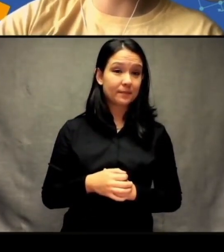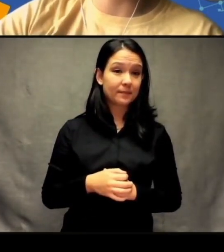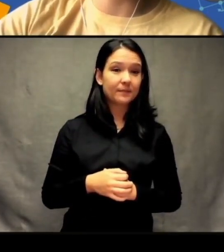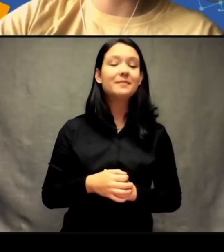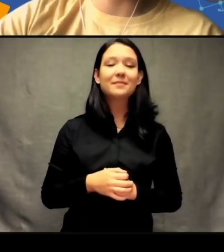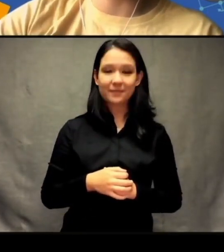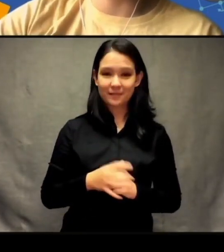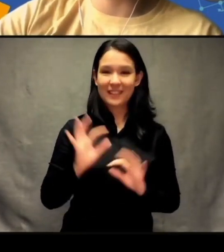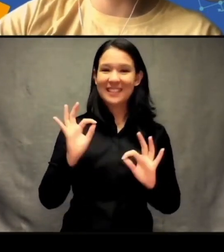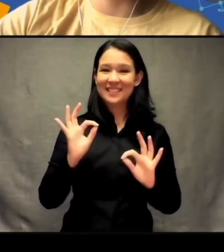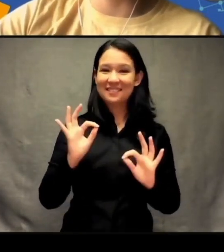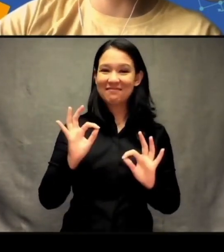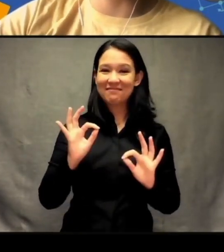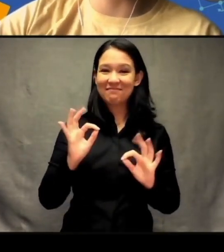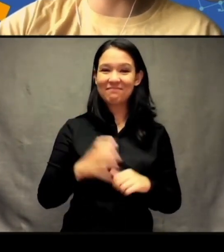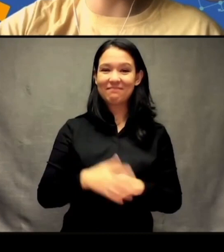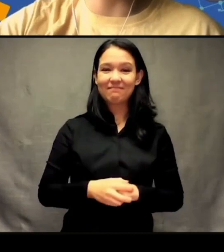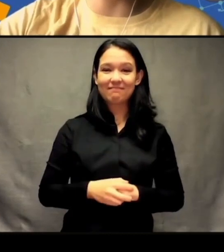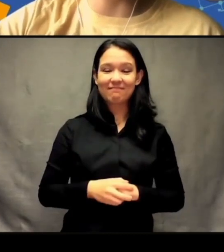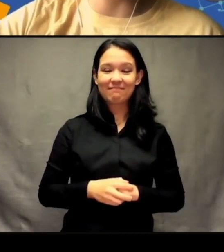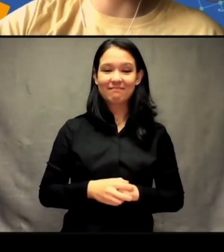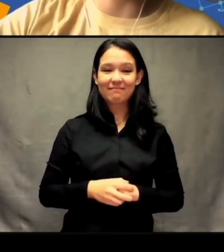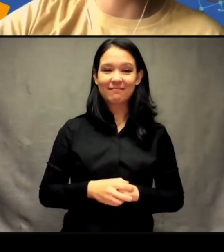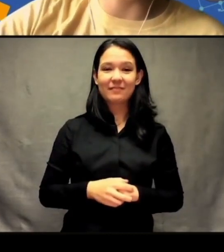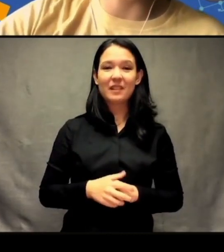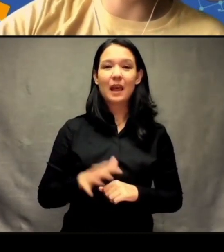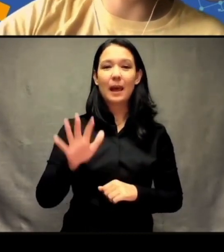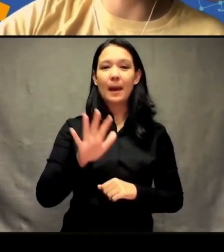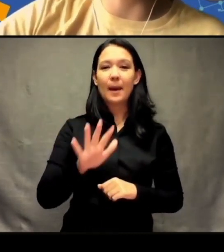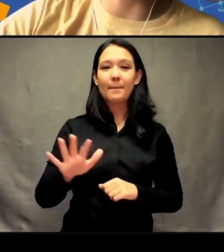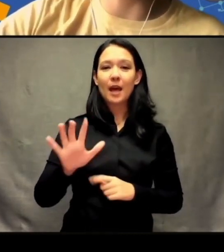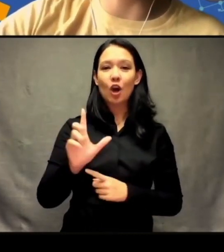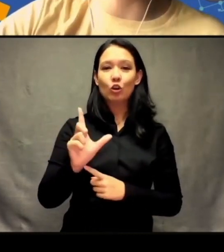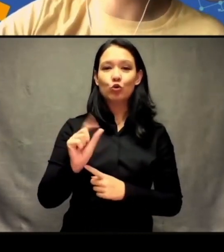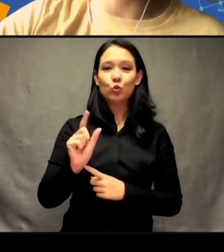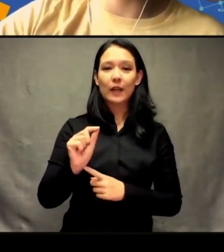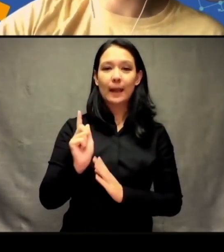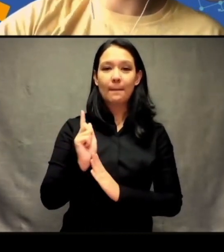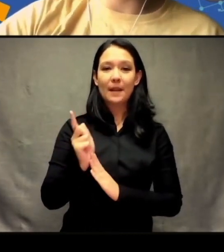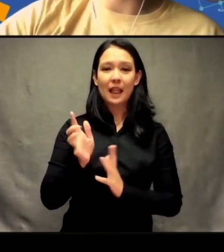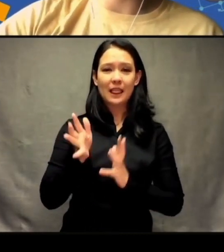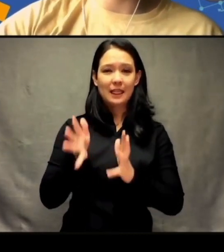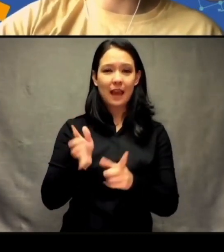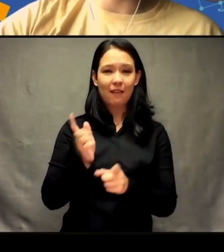Sounds good. So we have about 20 minutes left, right?